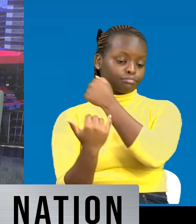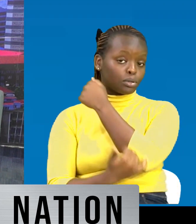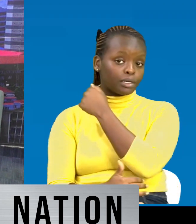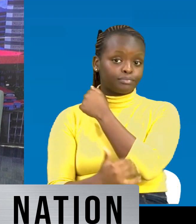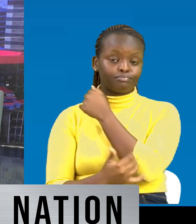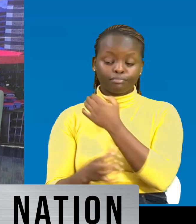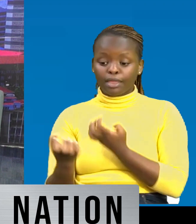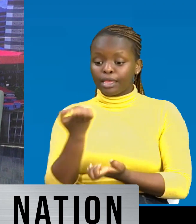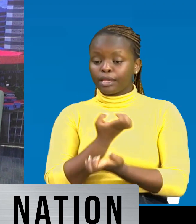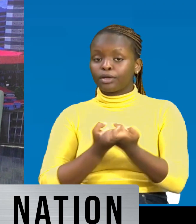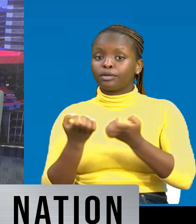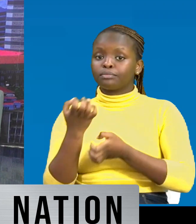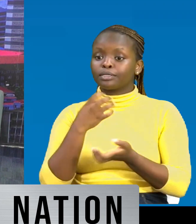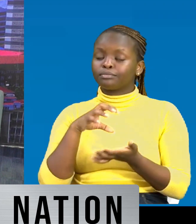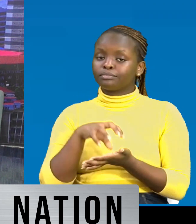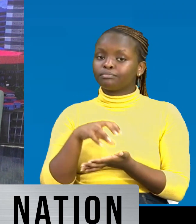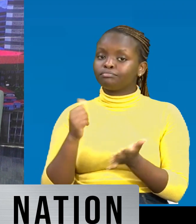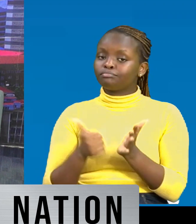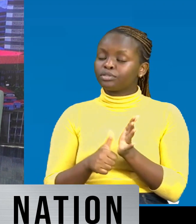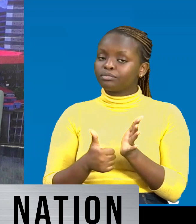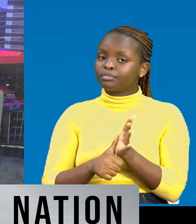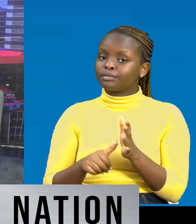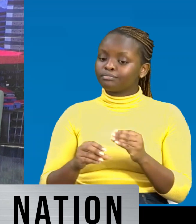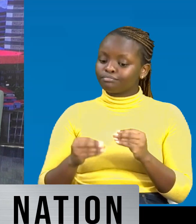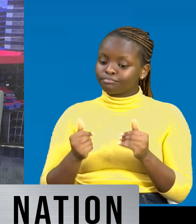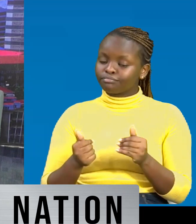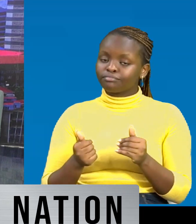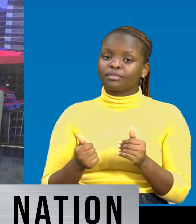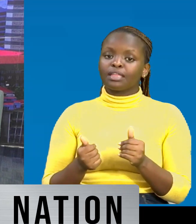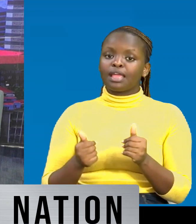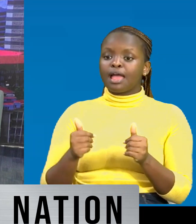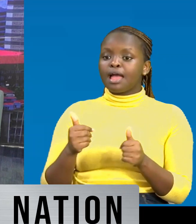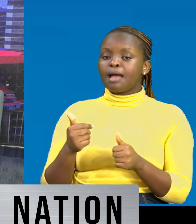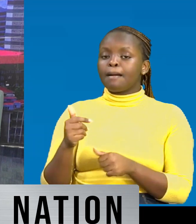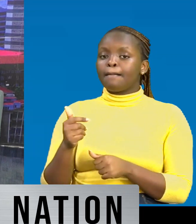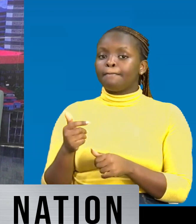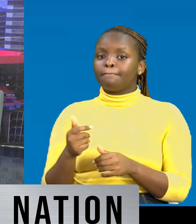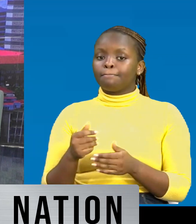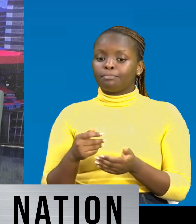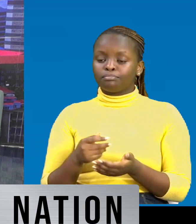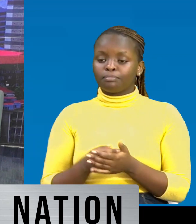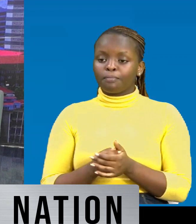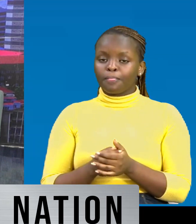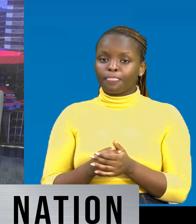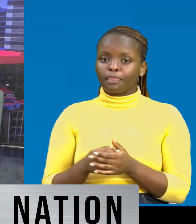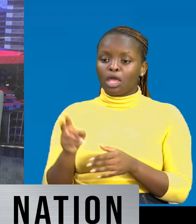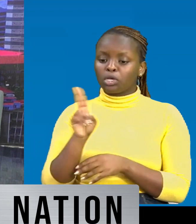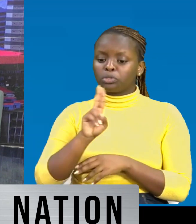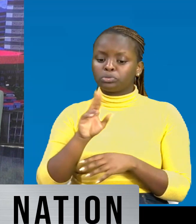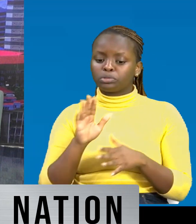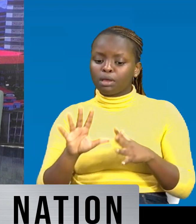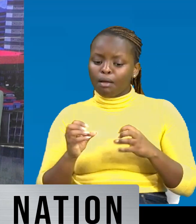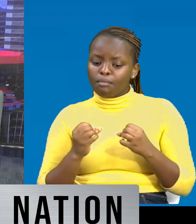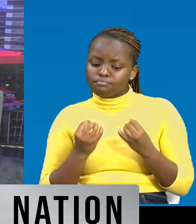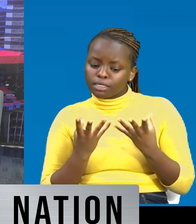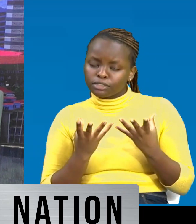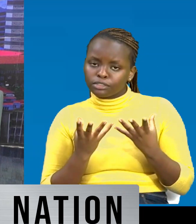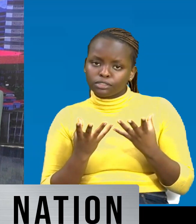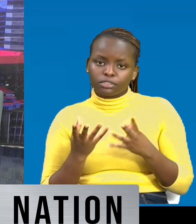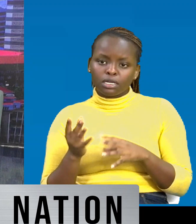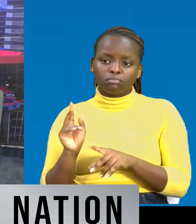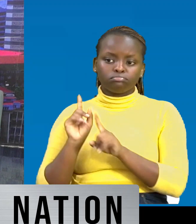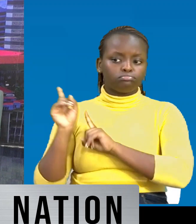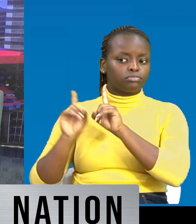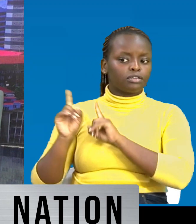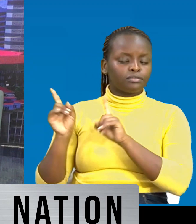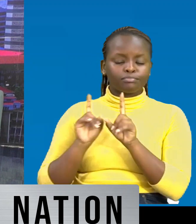an economic situation to deal with, and we can have spent. How much have we spent in the travel so far? That's a question that